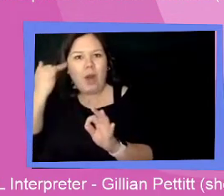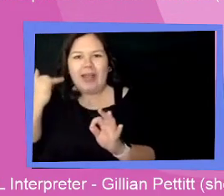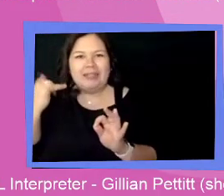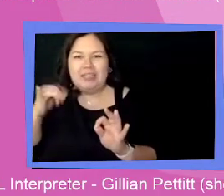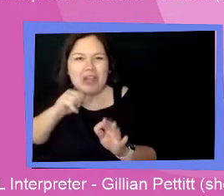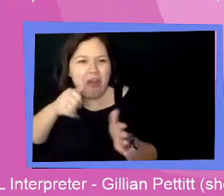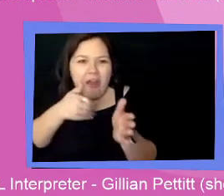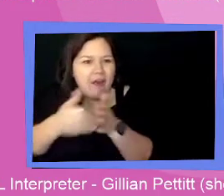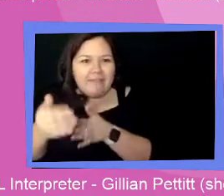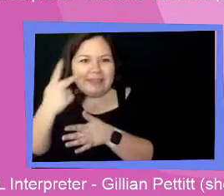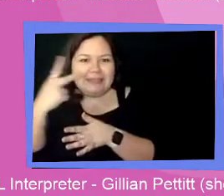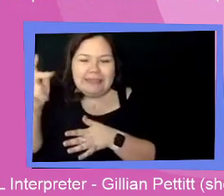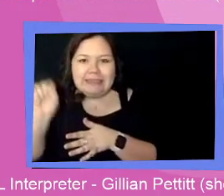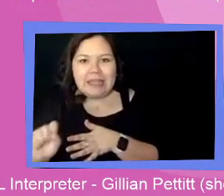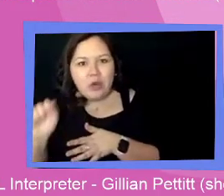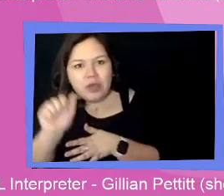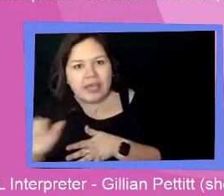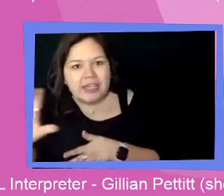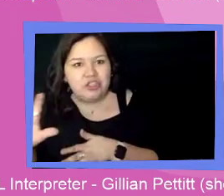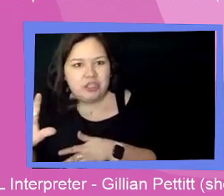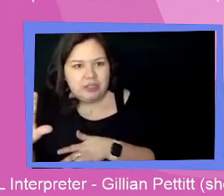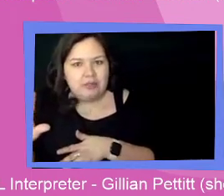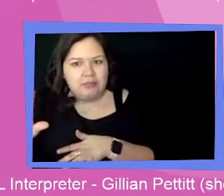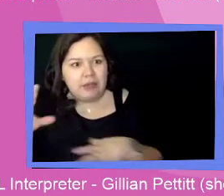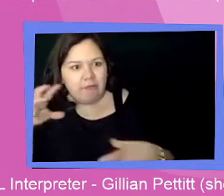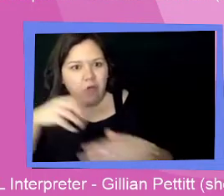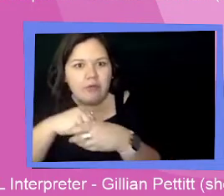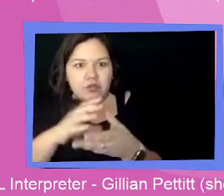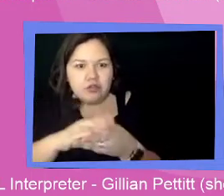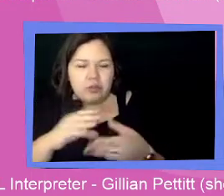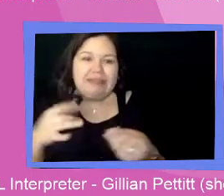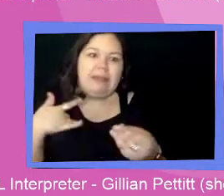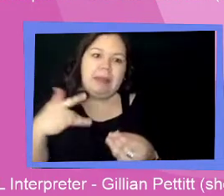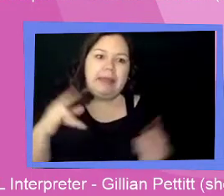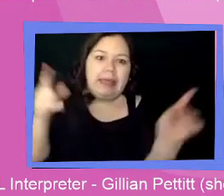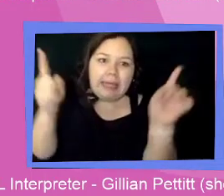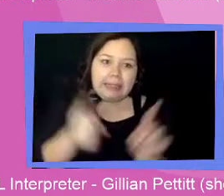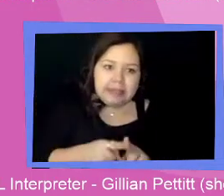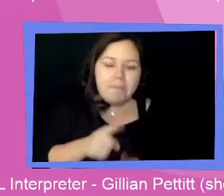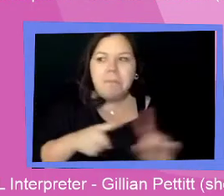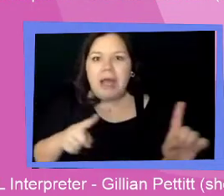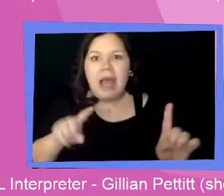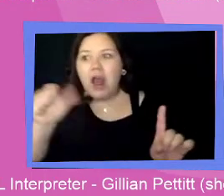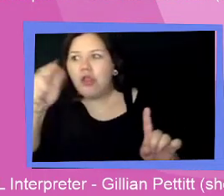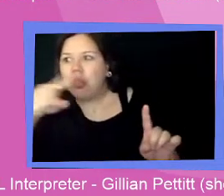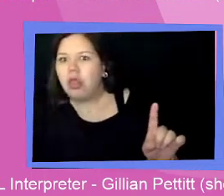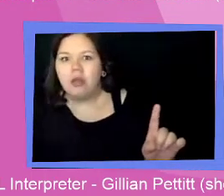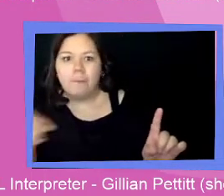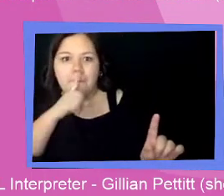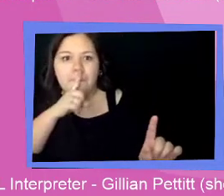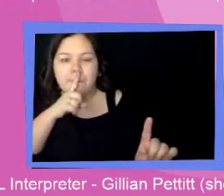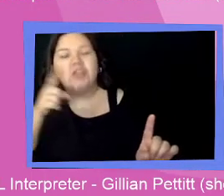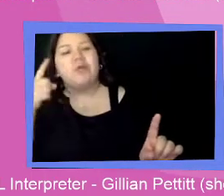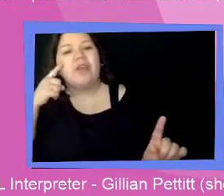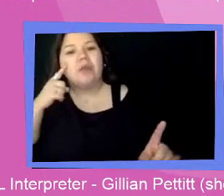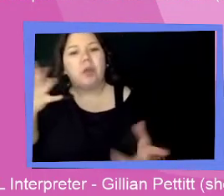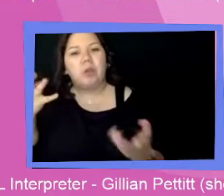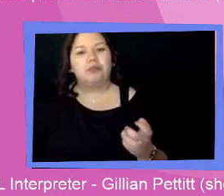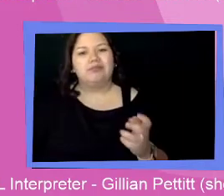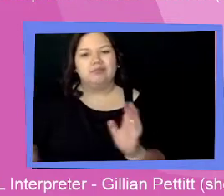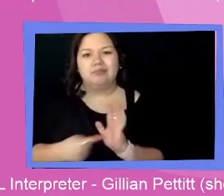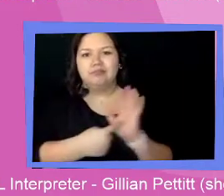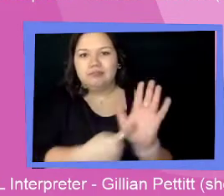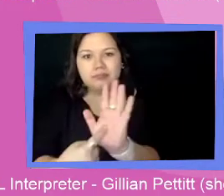who are not Indian. And so, you know, that actually didn't